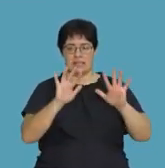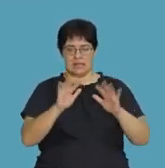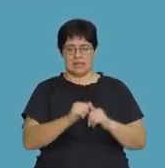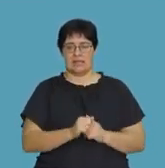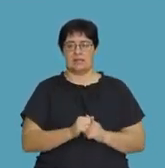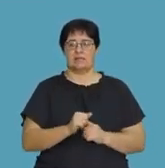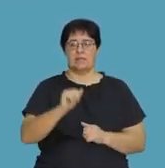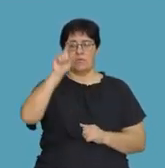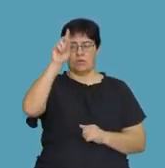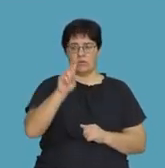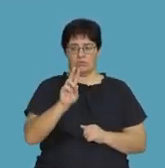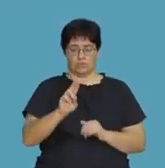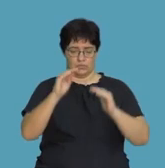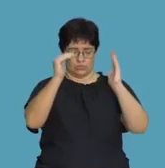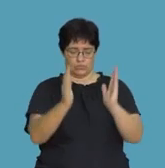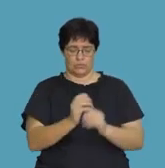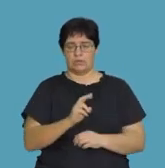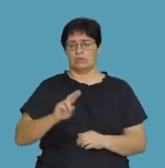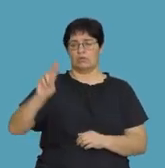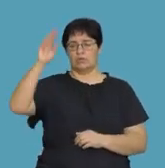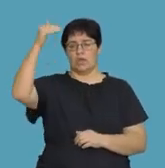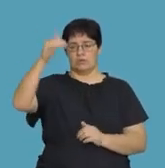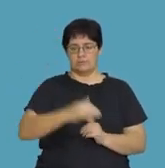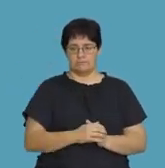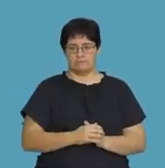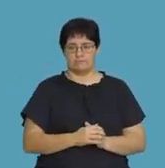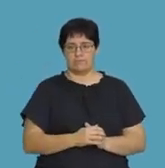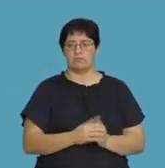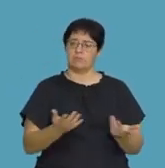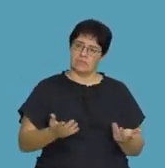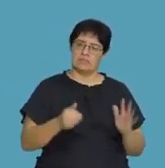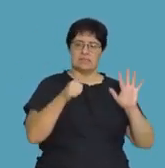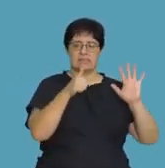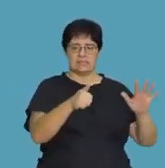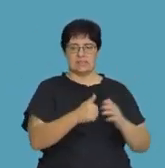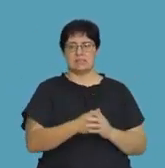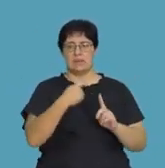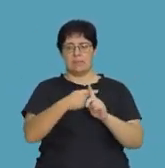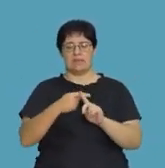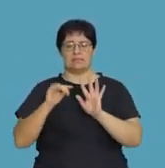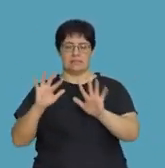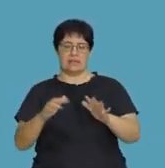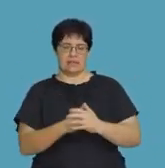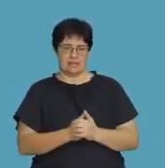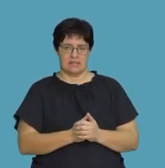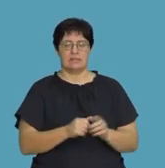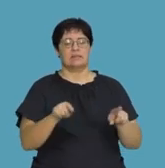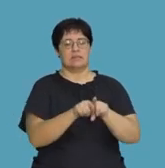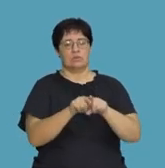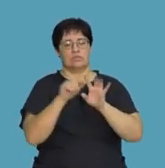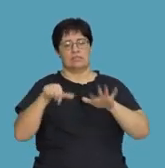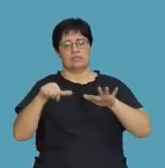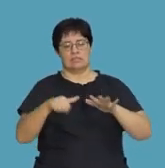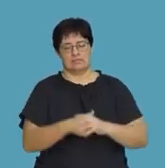10 raised to 1 over 2, and then there's a 2 out there. Lastly, this will just be 6 plus